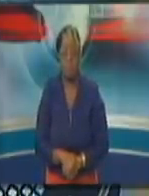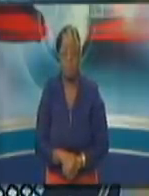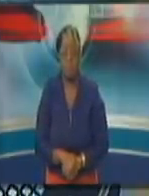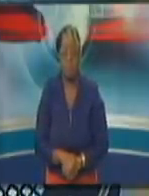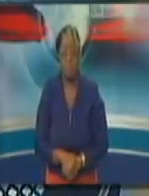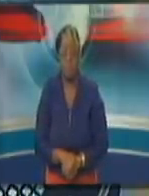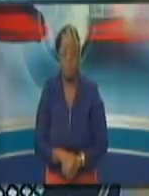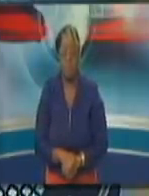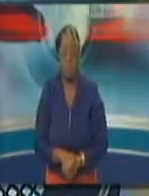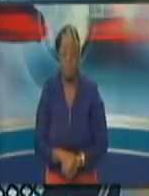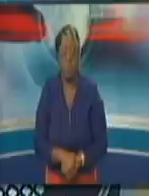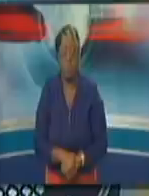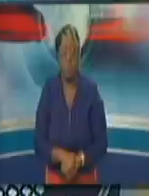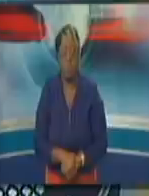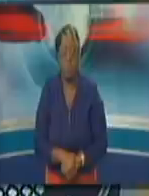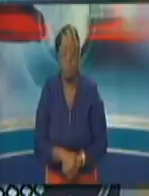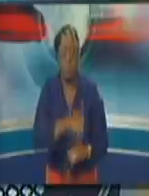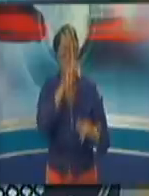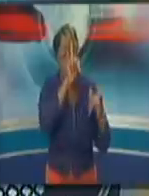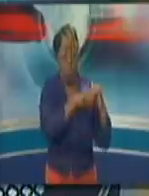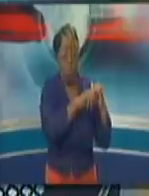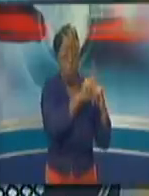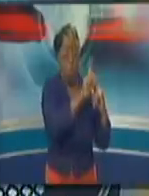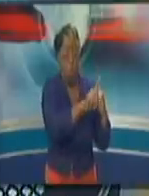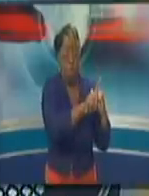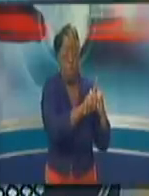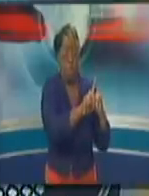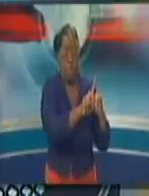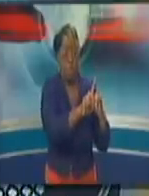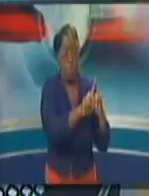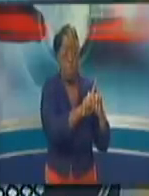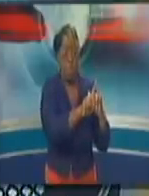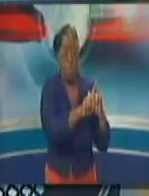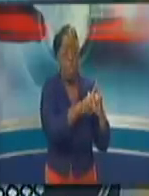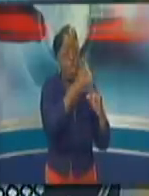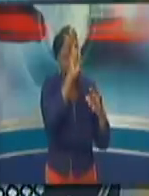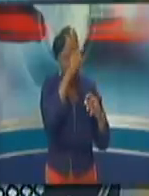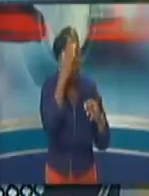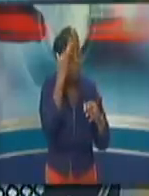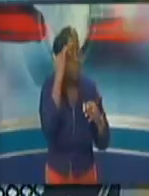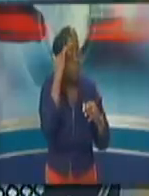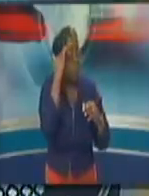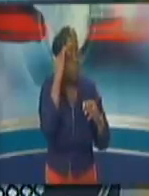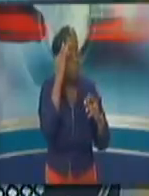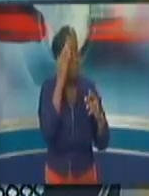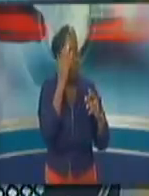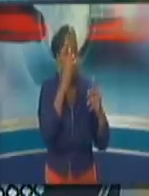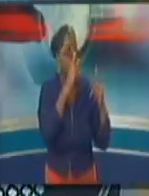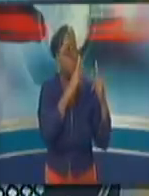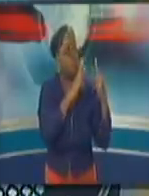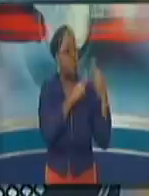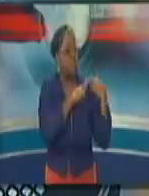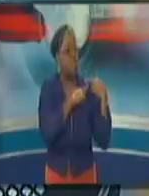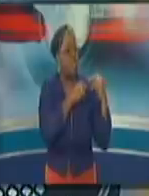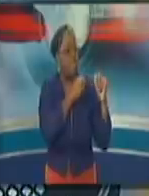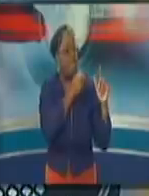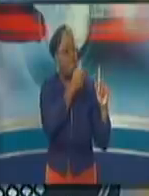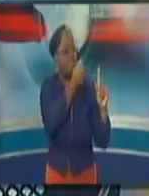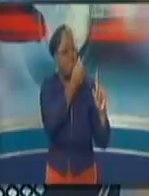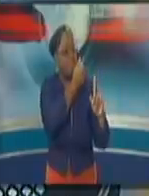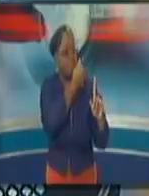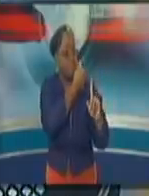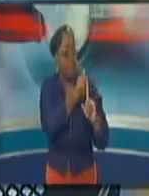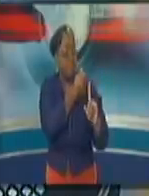that one, you have to have things that you do that are relaxing, that bring you peace, that bring